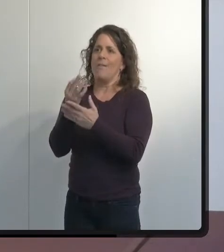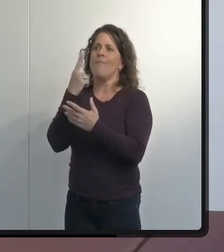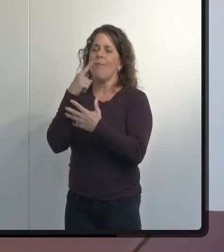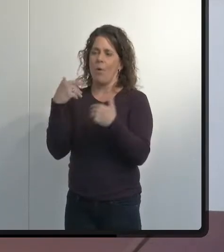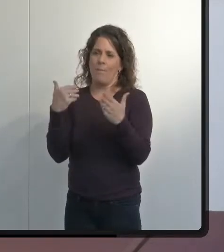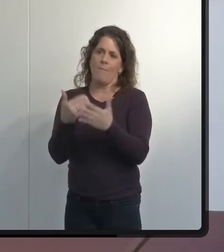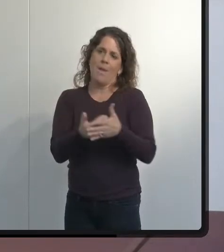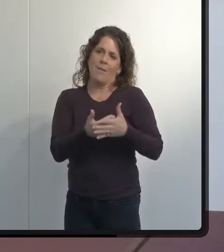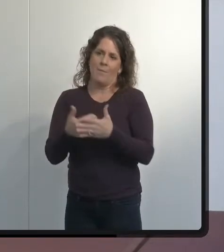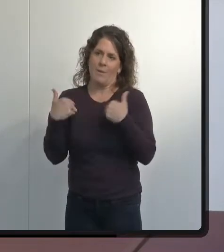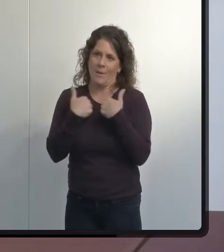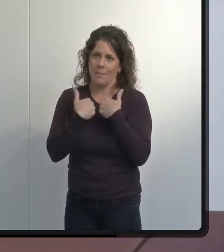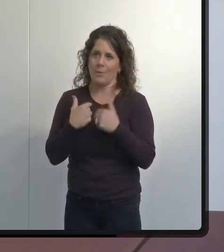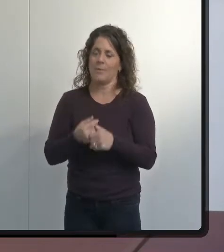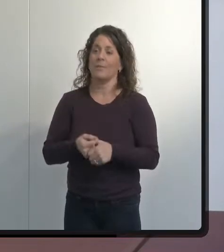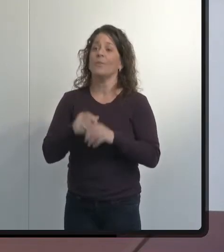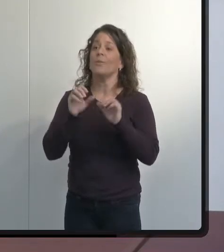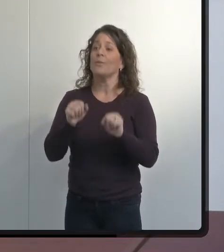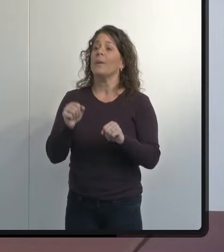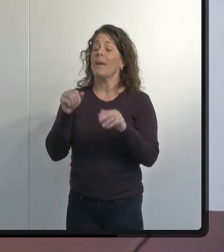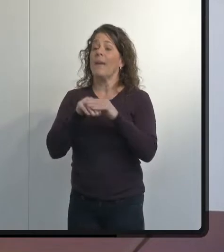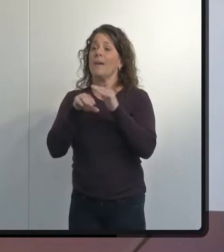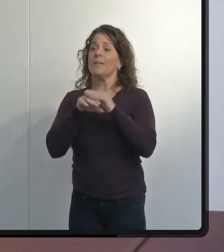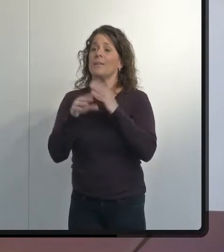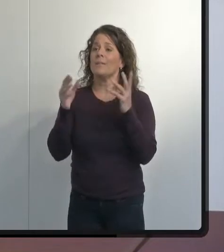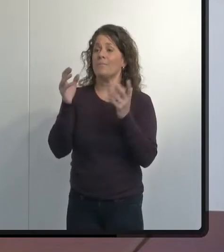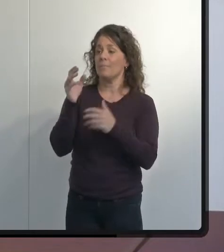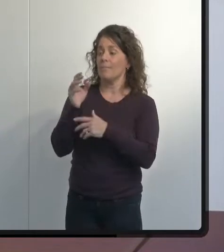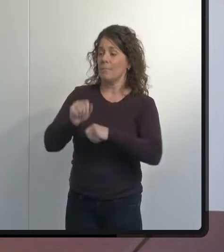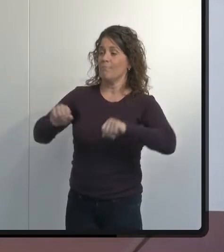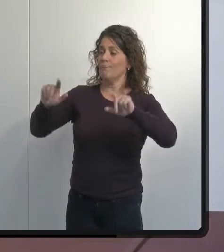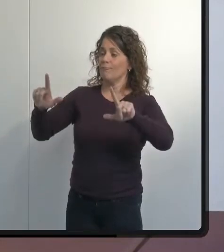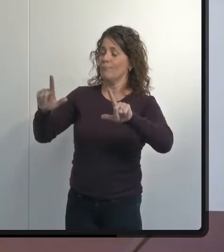donation or volunteer by going to their website at